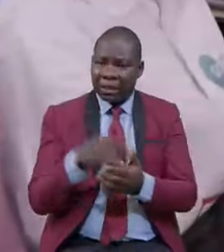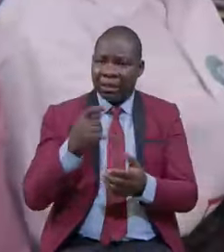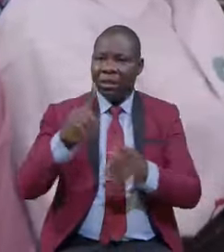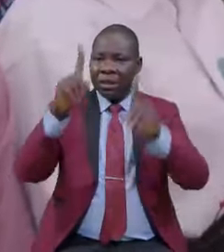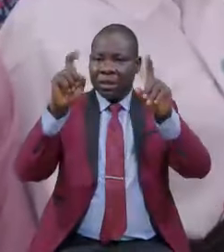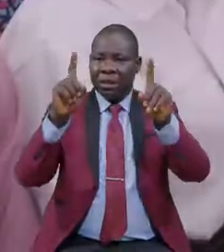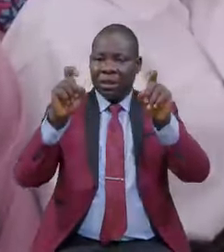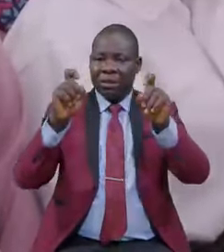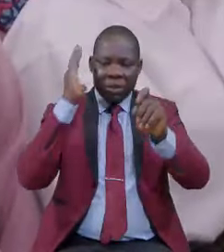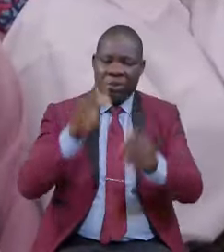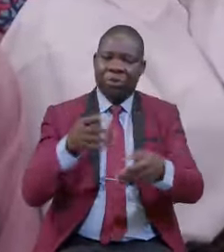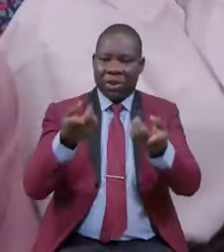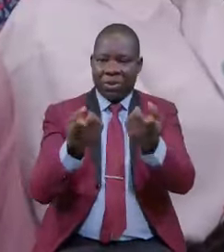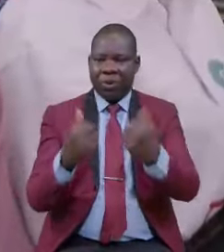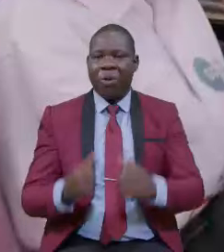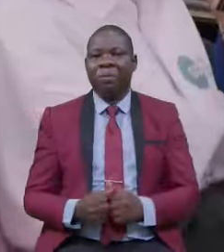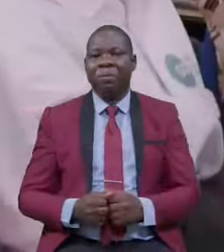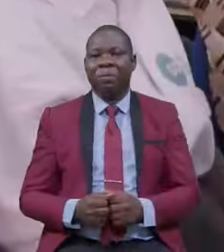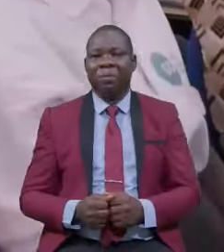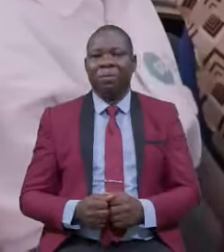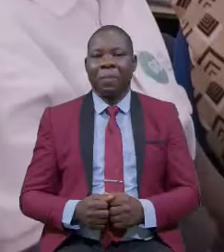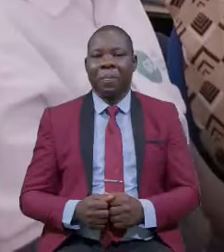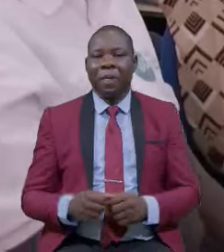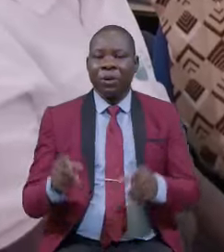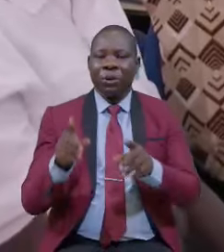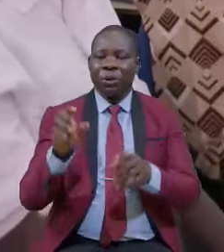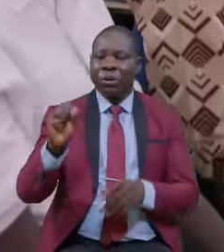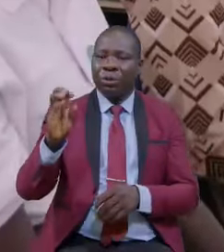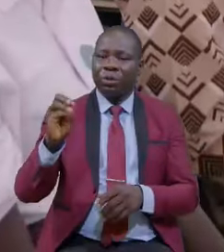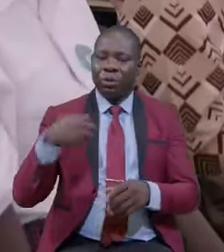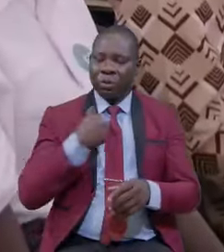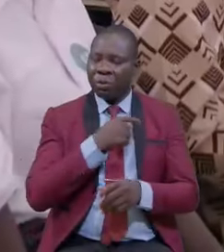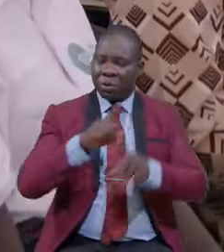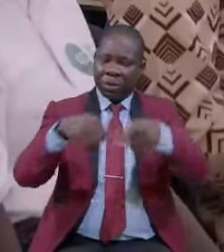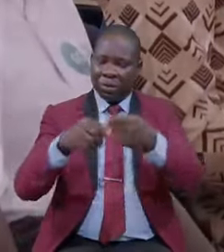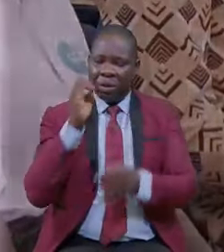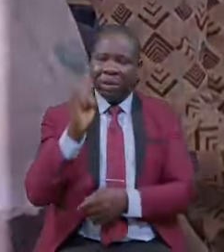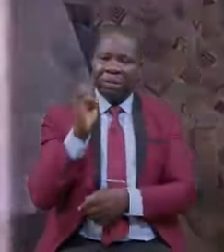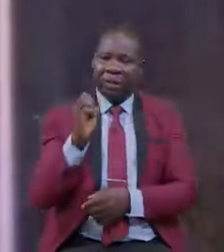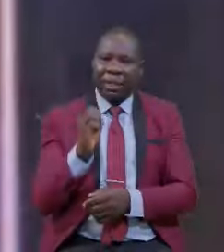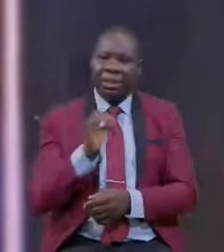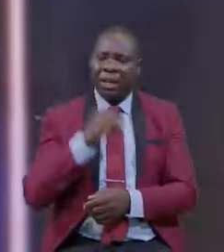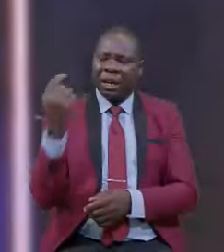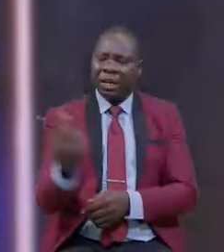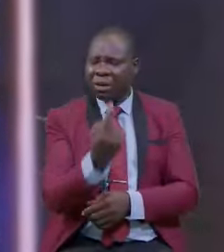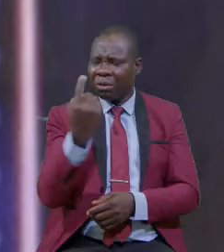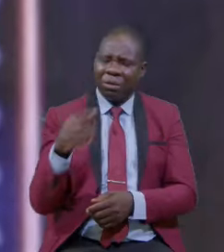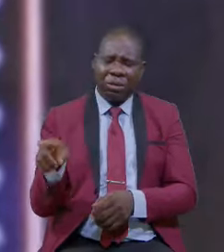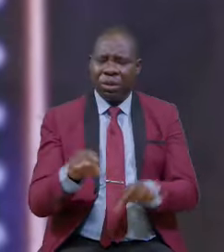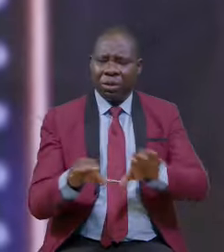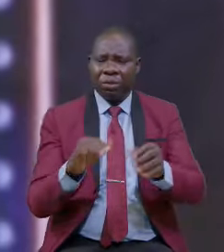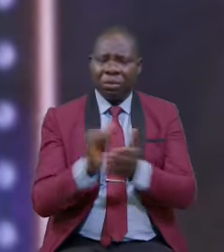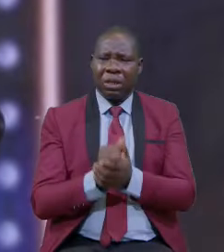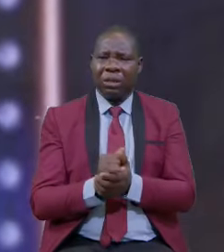And so we went to a particular place evangelizing. That one is simple. I always did that. But then we